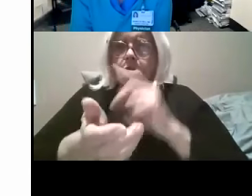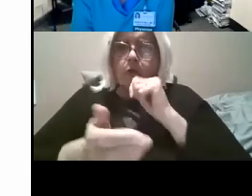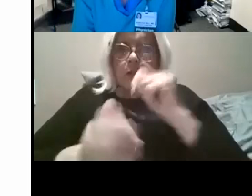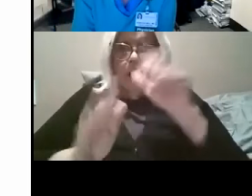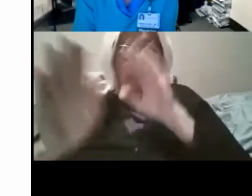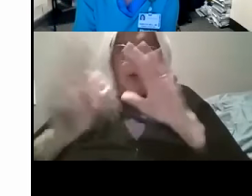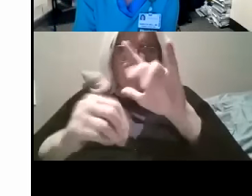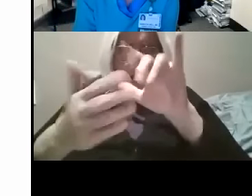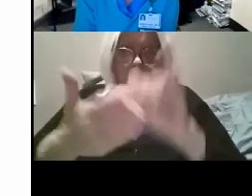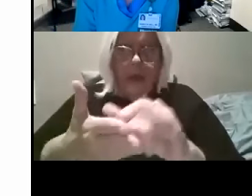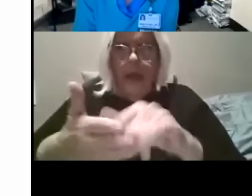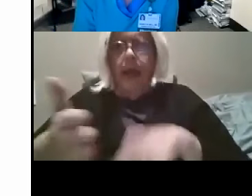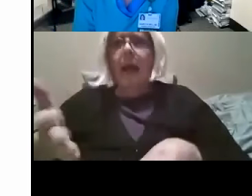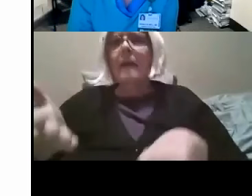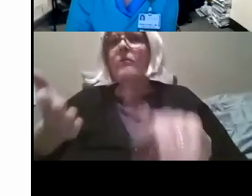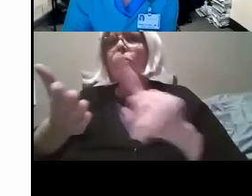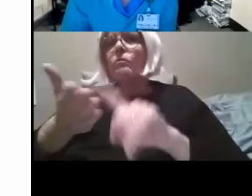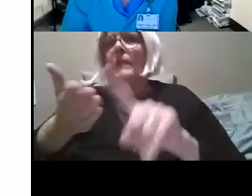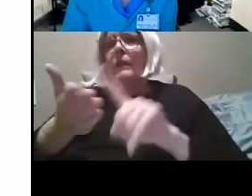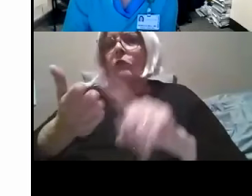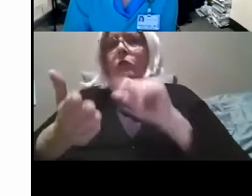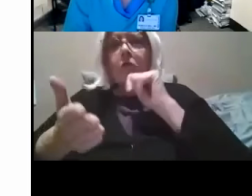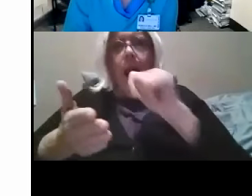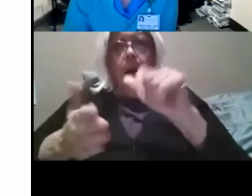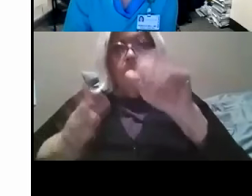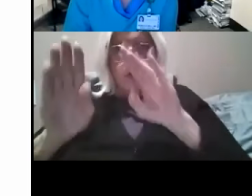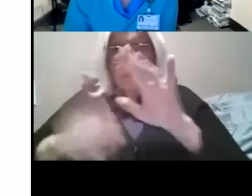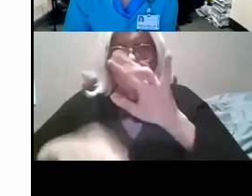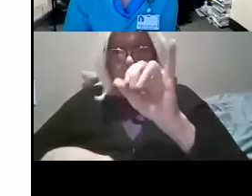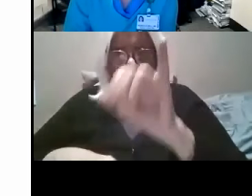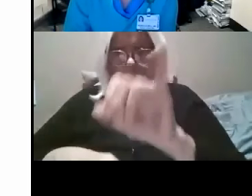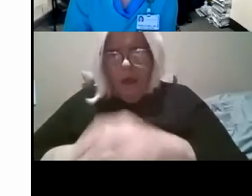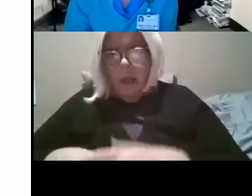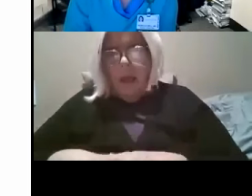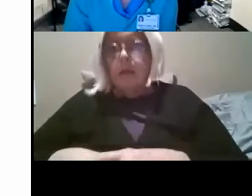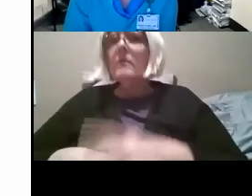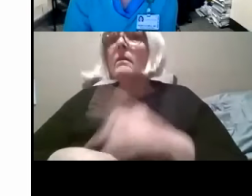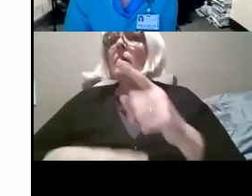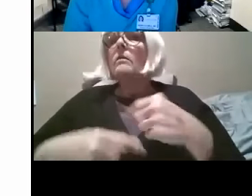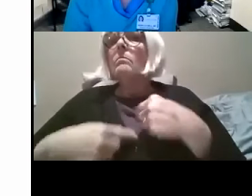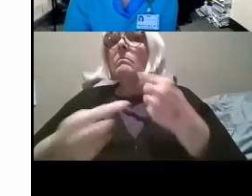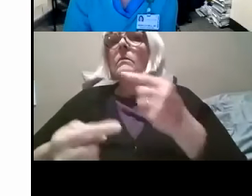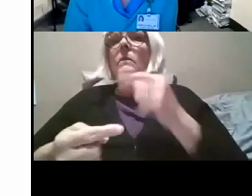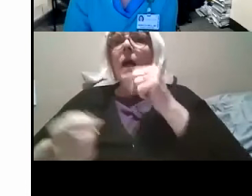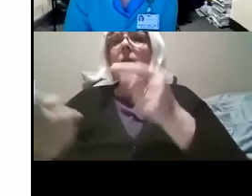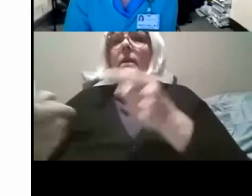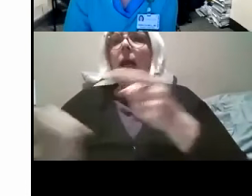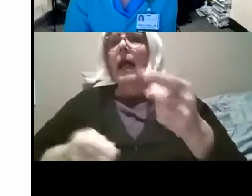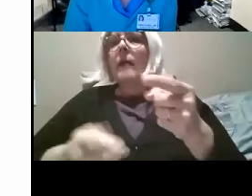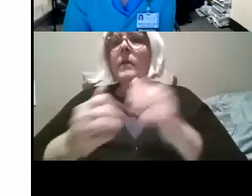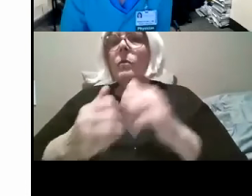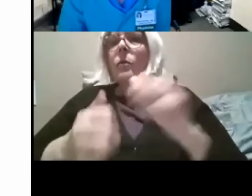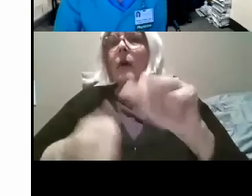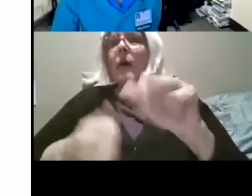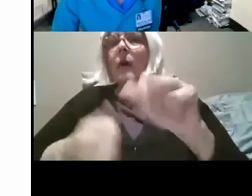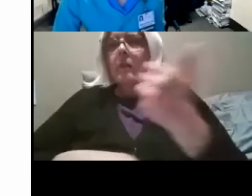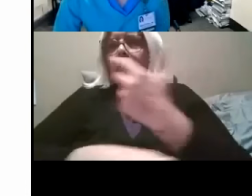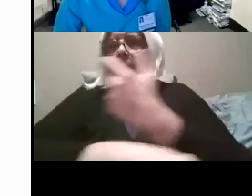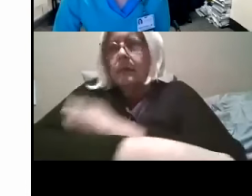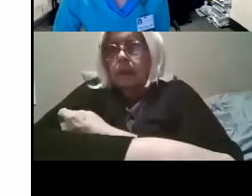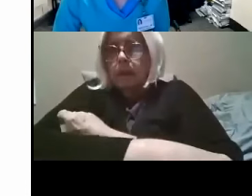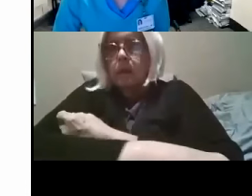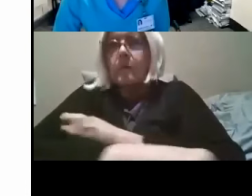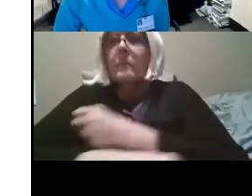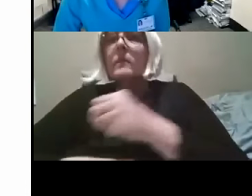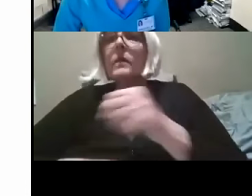and hasn't happened with other vaccines. But the trial participants, they'll be followed for 2 years.